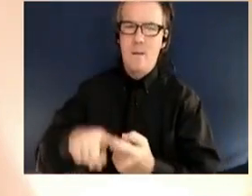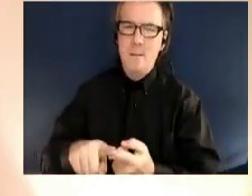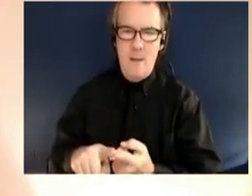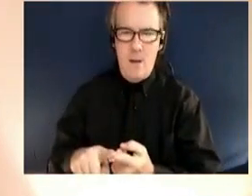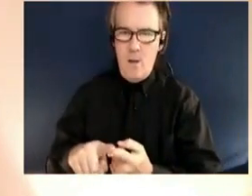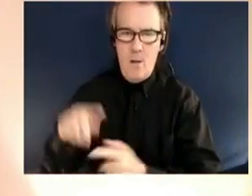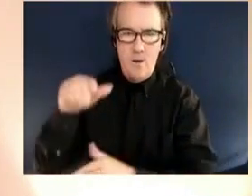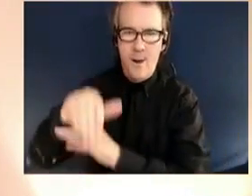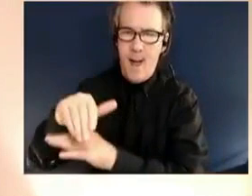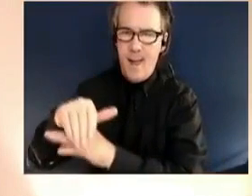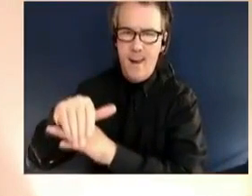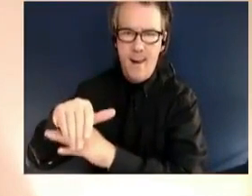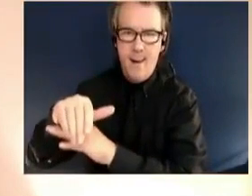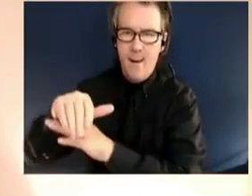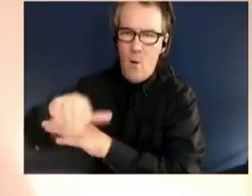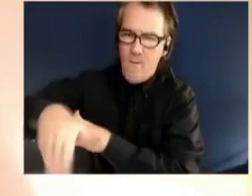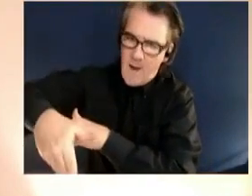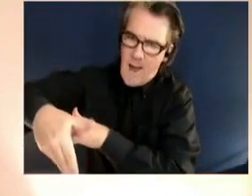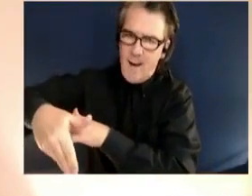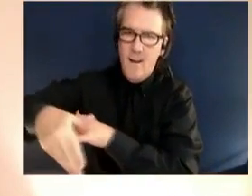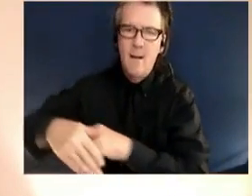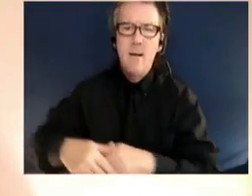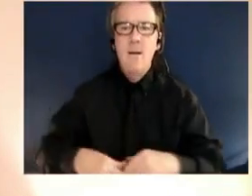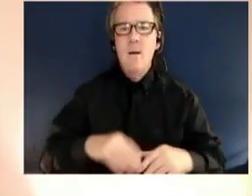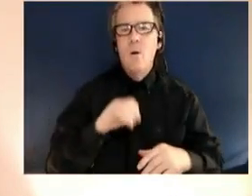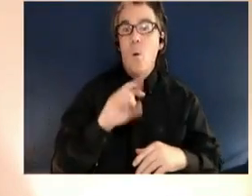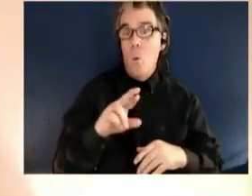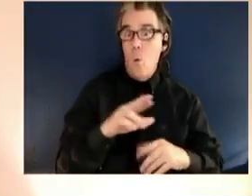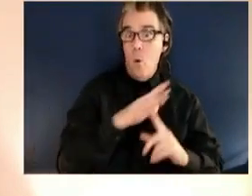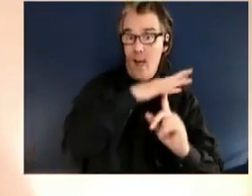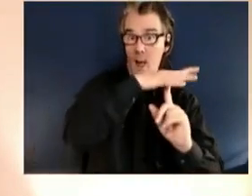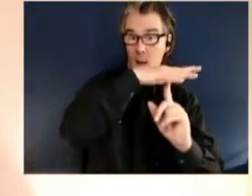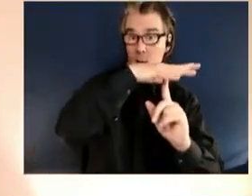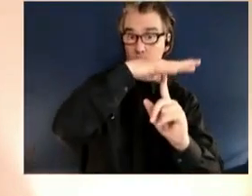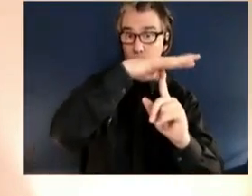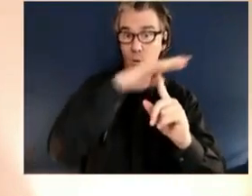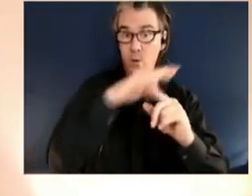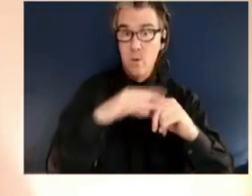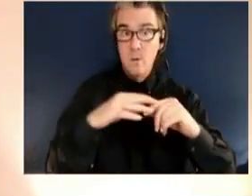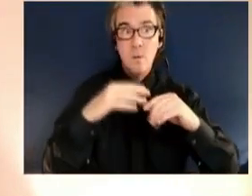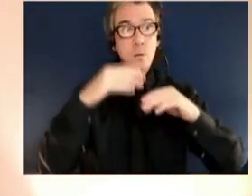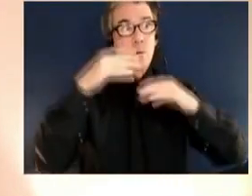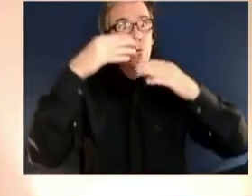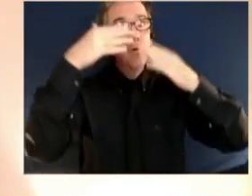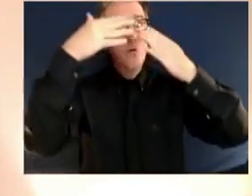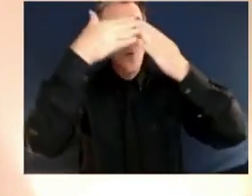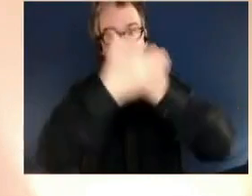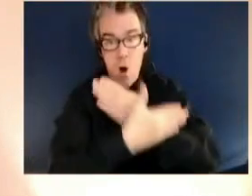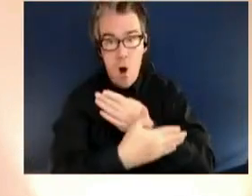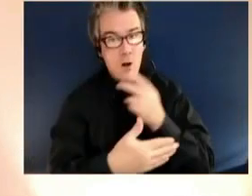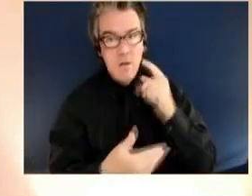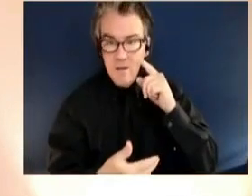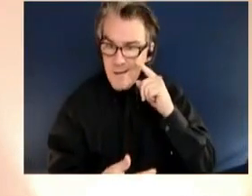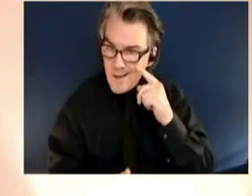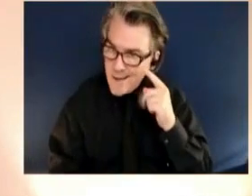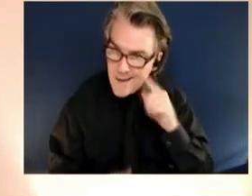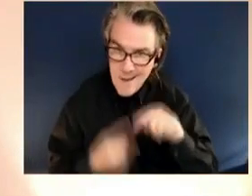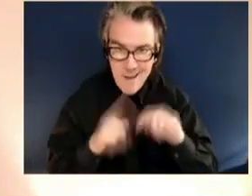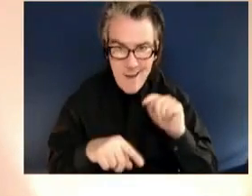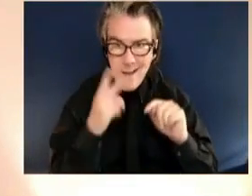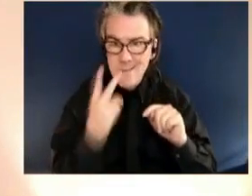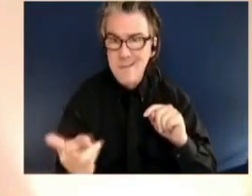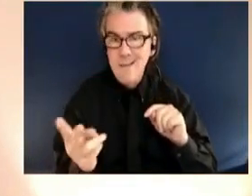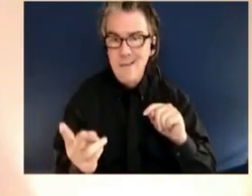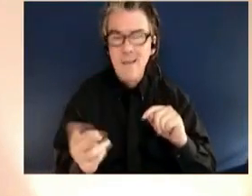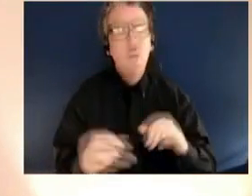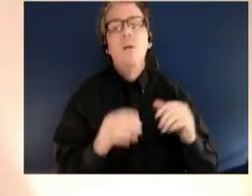helicopters. But we are, as I mentioned, going to continue our patrols into the evening via ground, and we hope to drive that number